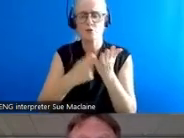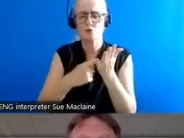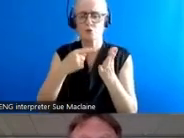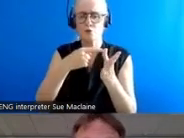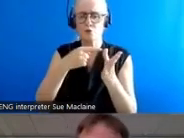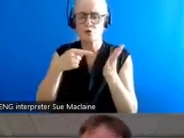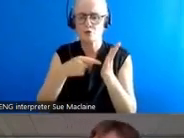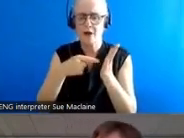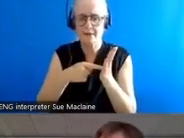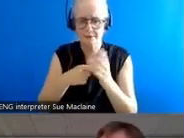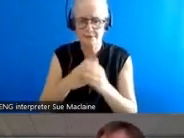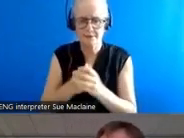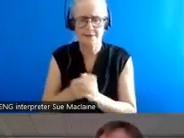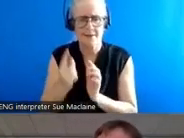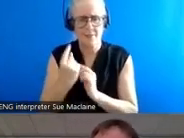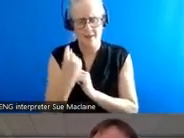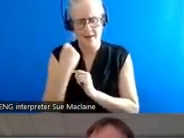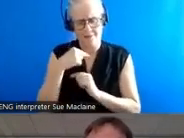change in culture.